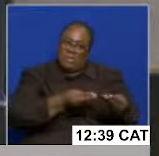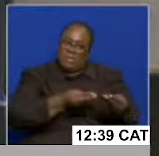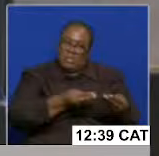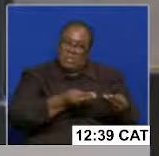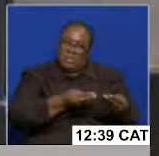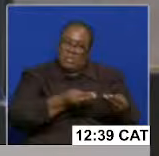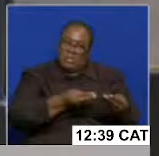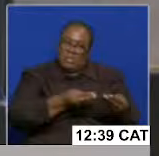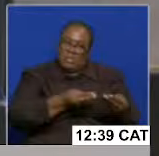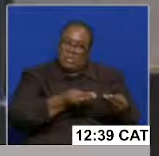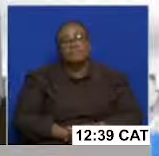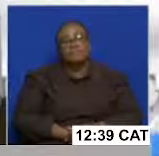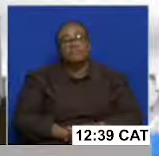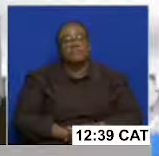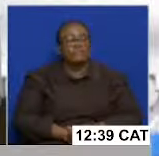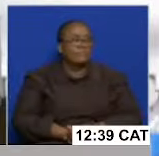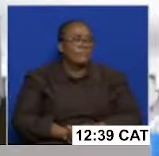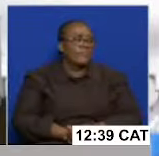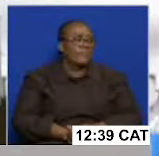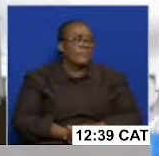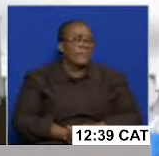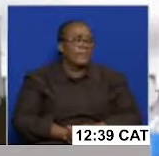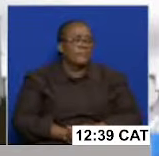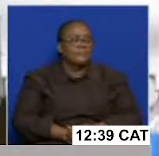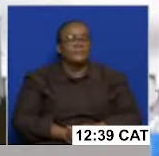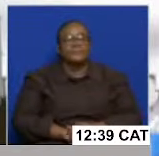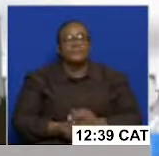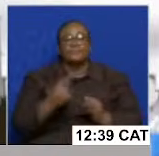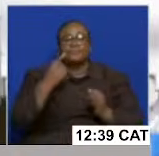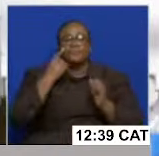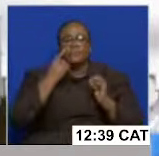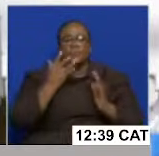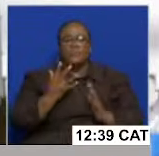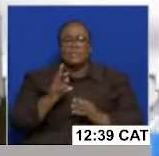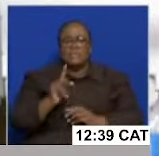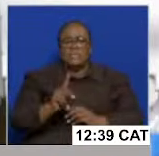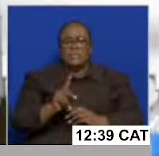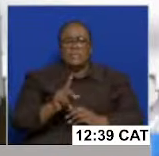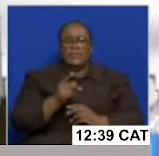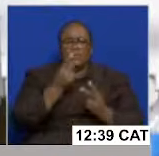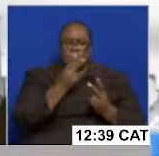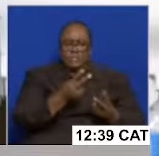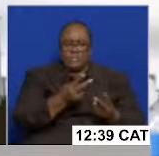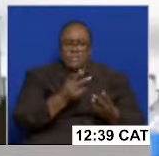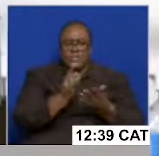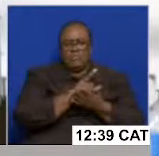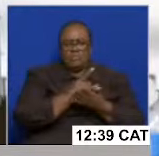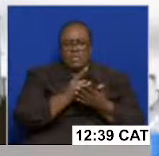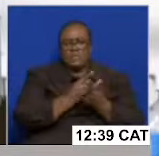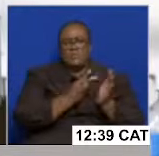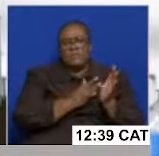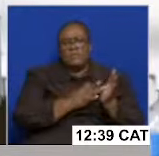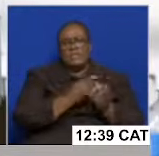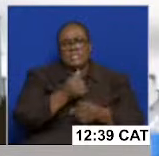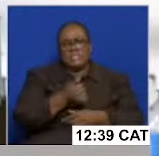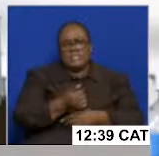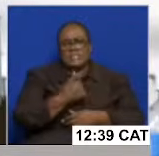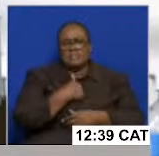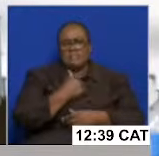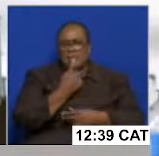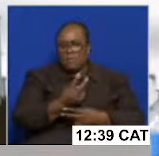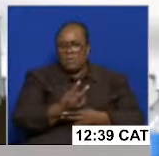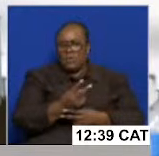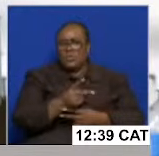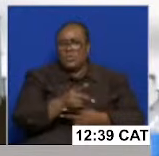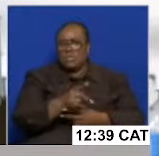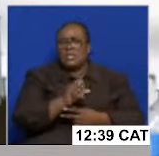Yes, Witness K, looking at those chats on page 6, it seems to me that this SAP 13 issue was going to